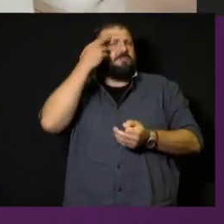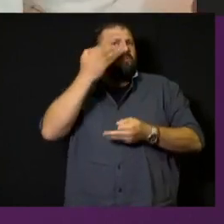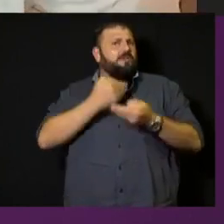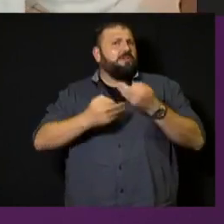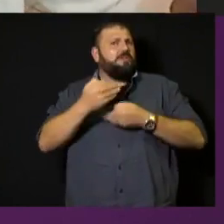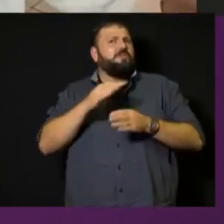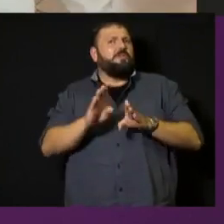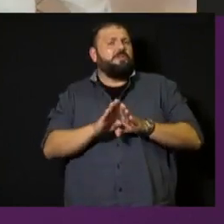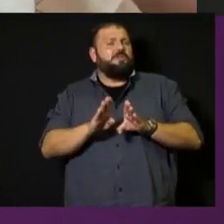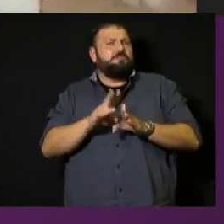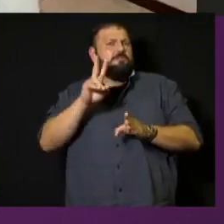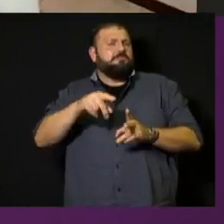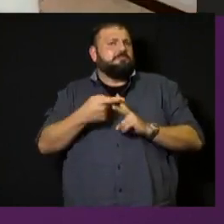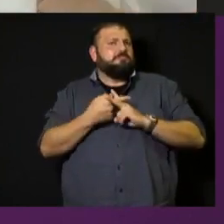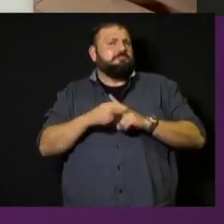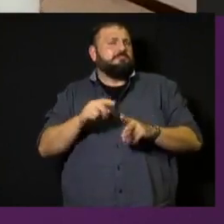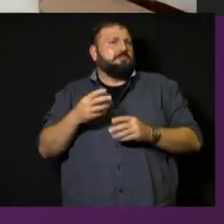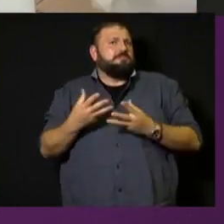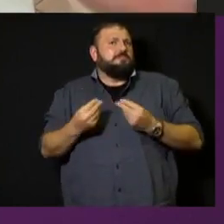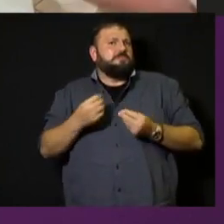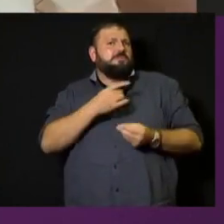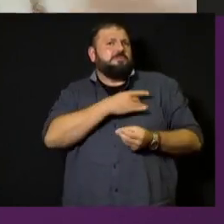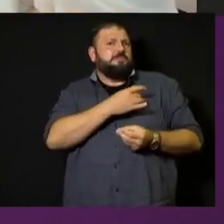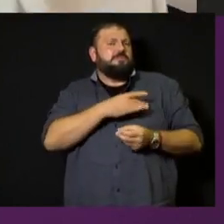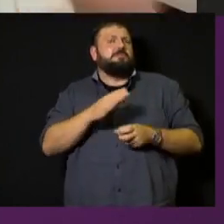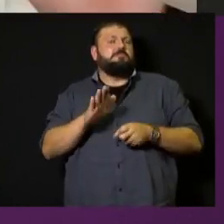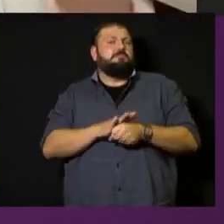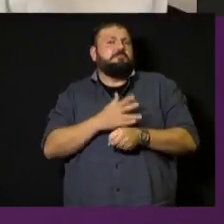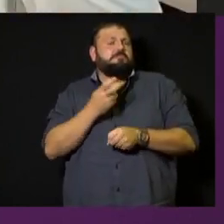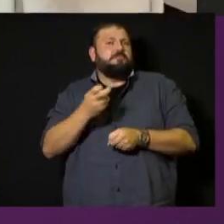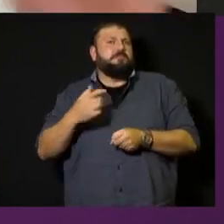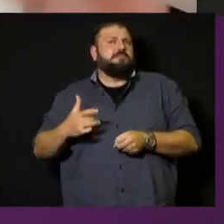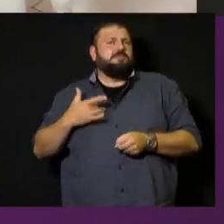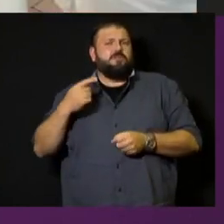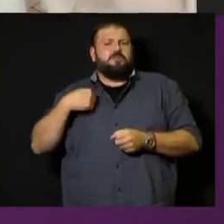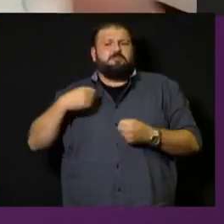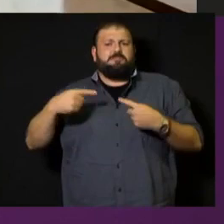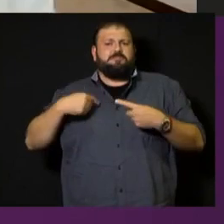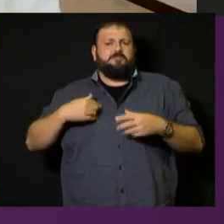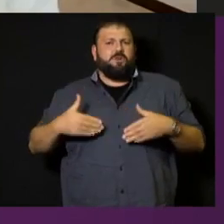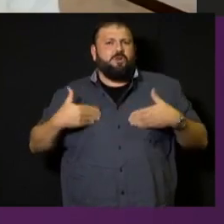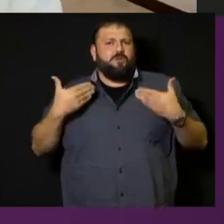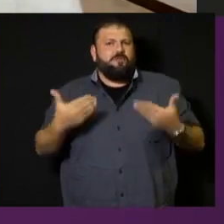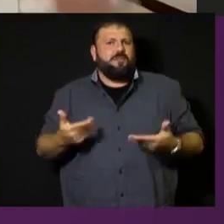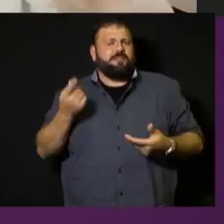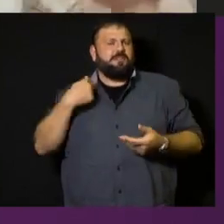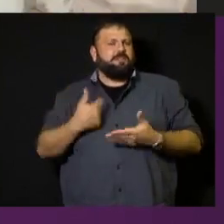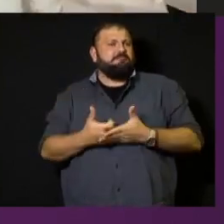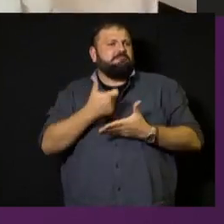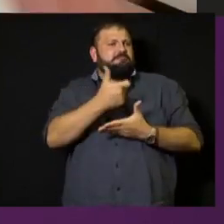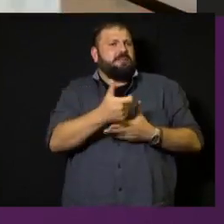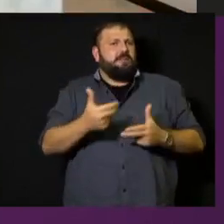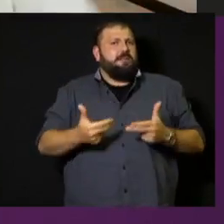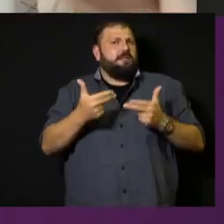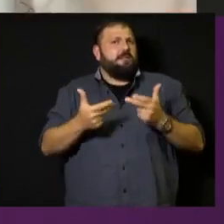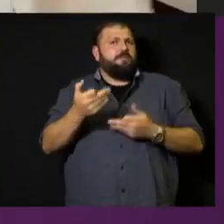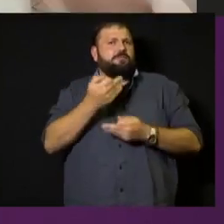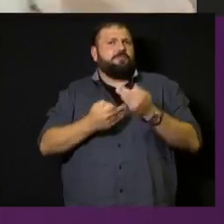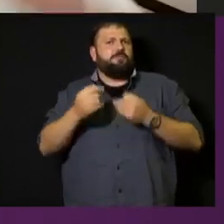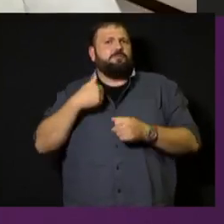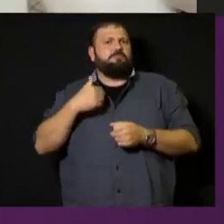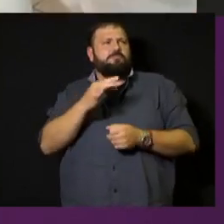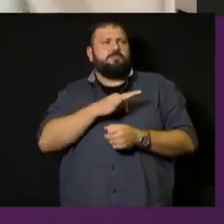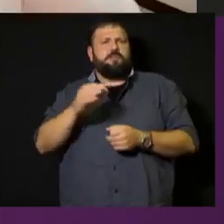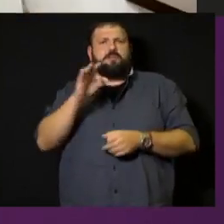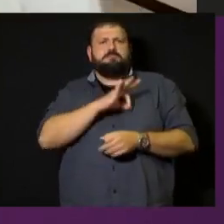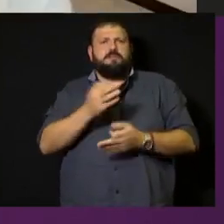started with many limitations, many fears, and it's just being persist, trust your, invest in your business,